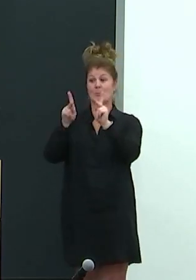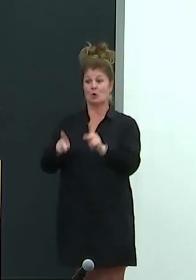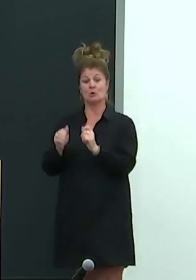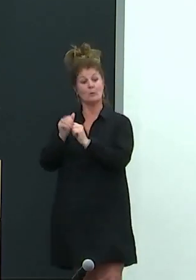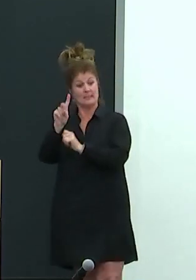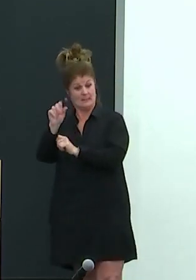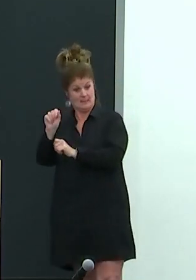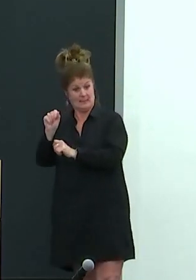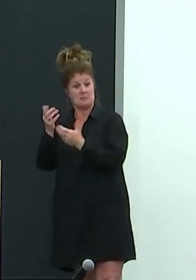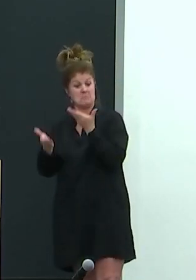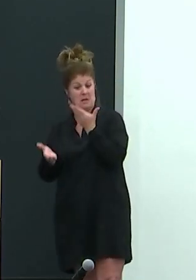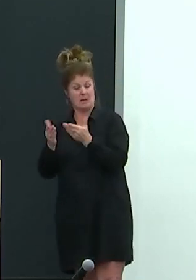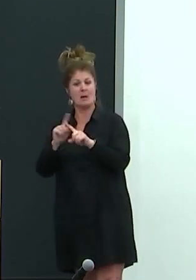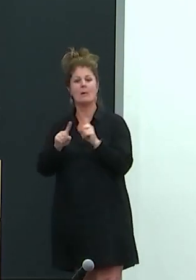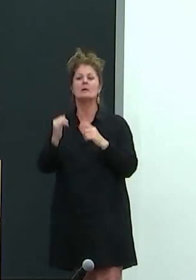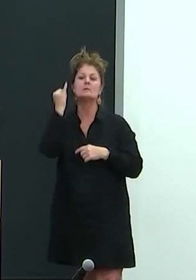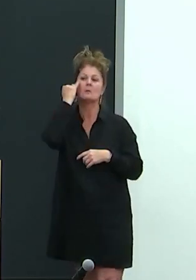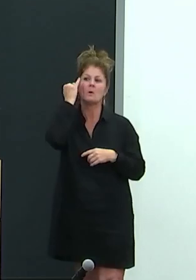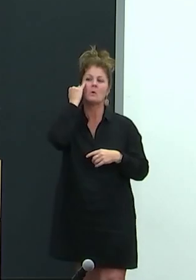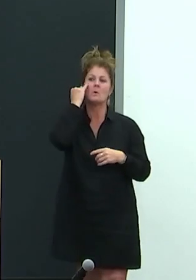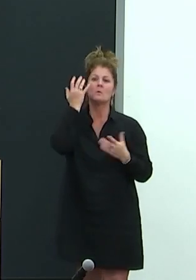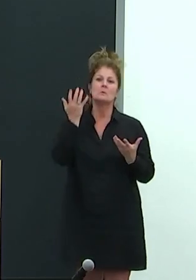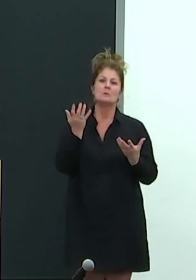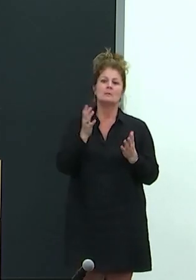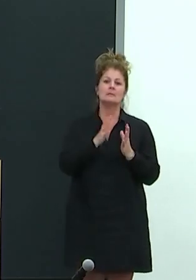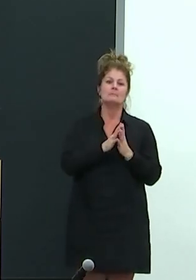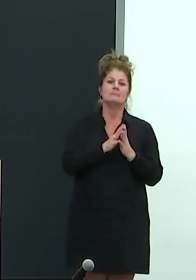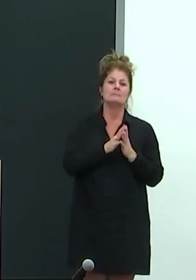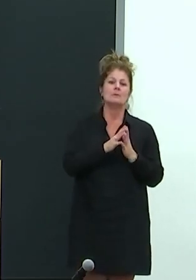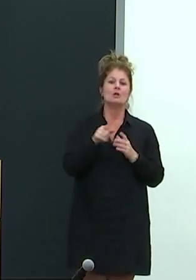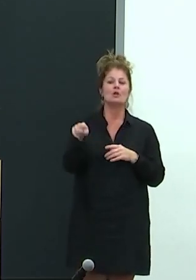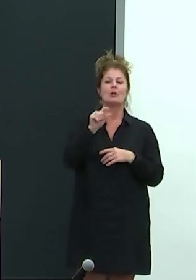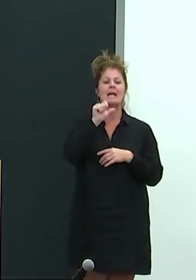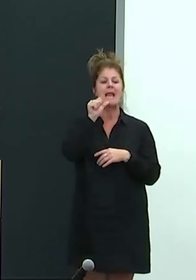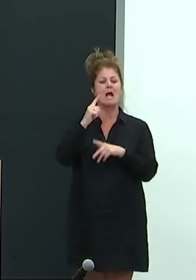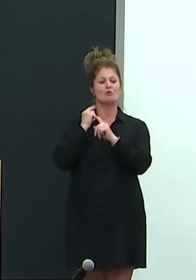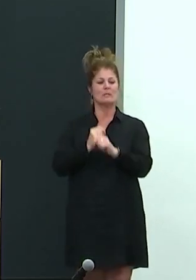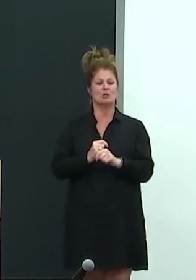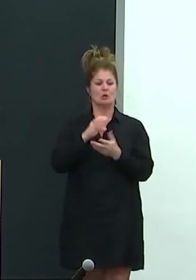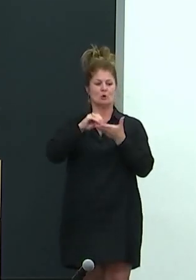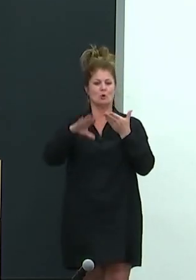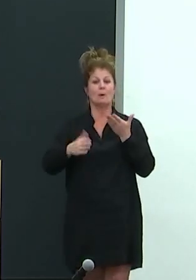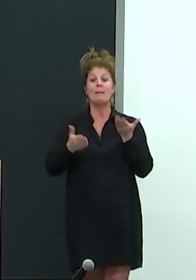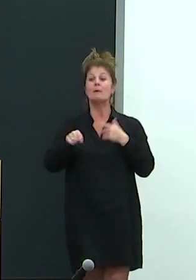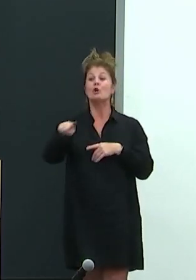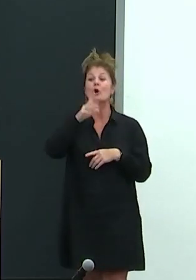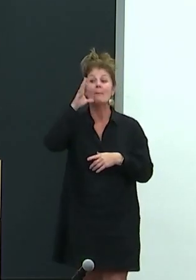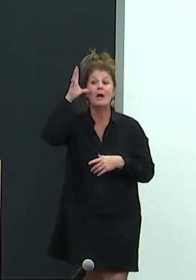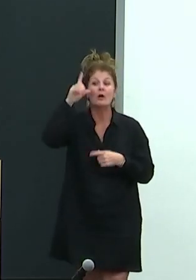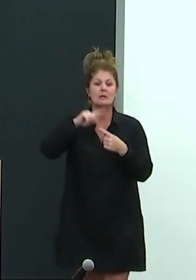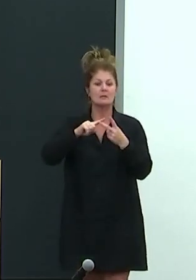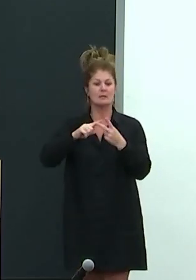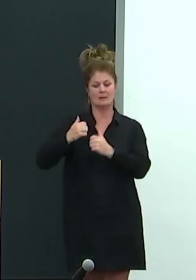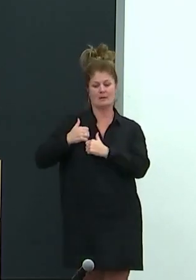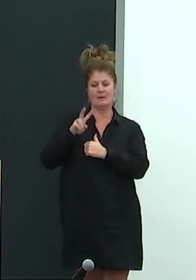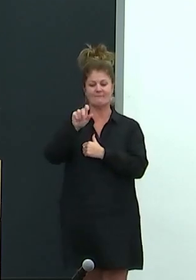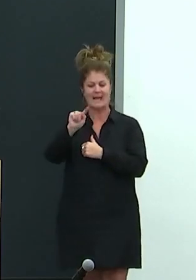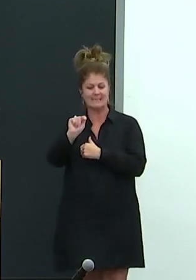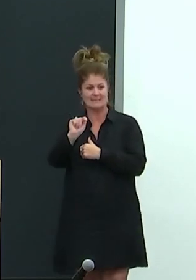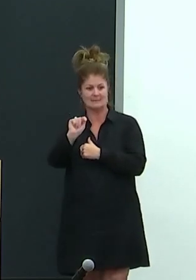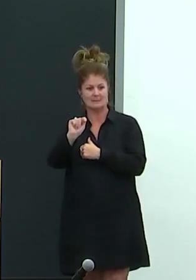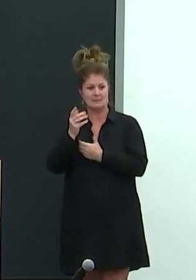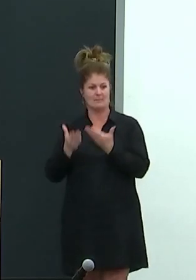but let's say you're a non-traditional student. Let's say you're a parent. Let's say you're a veteran. Let's